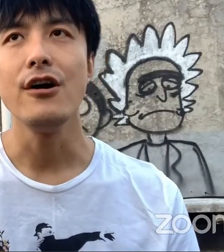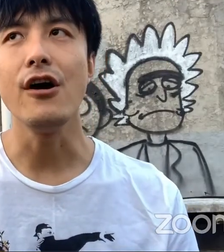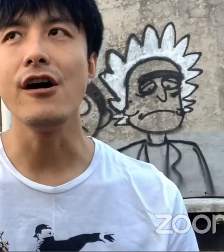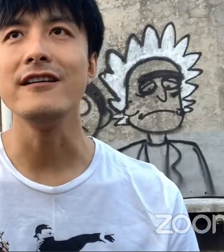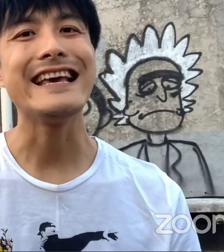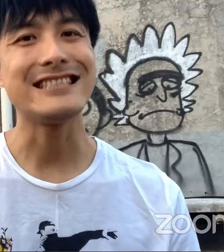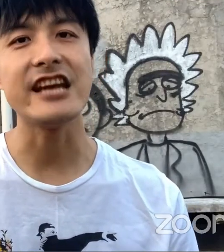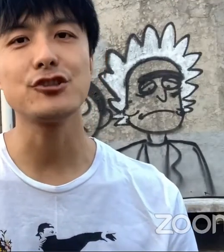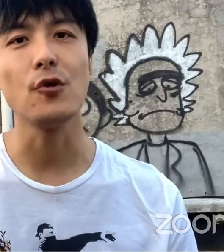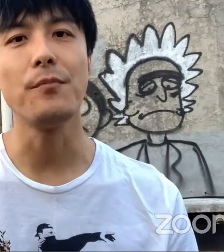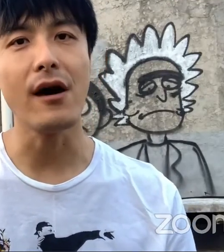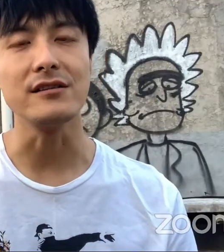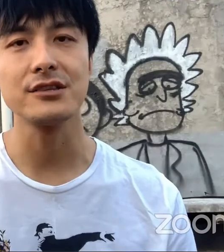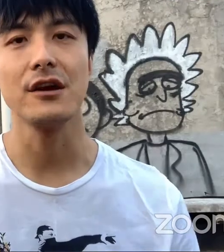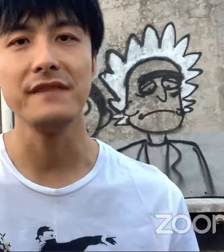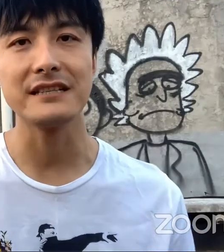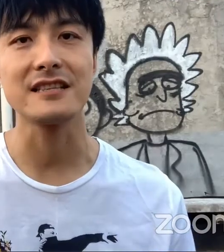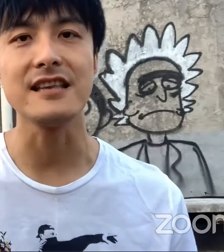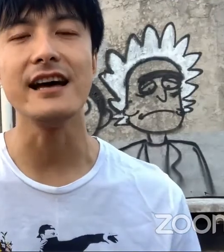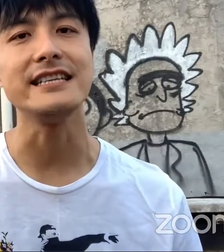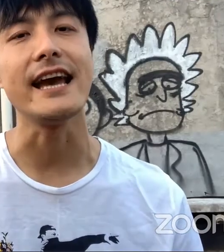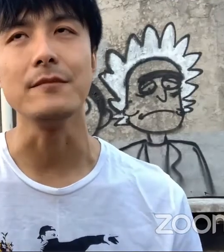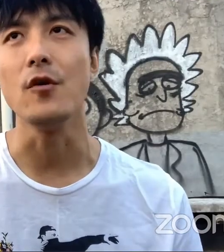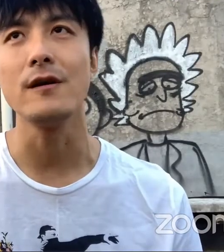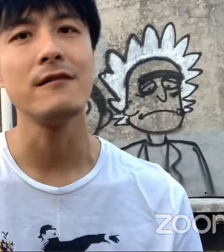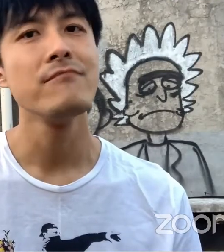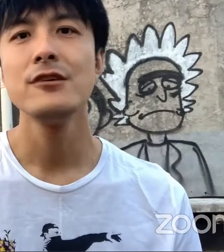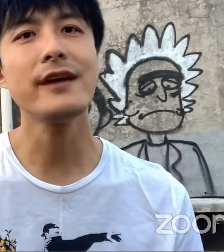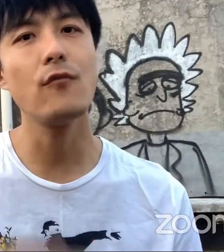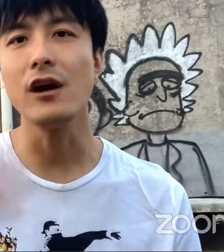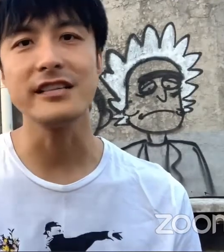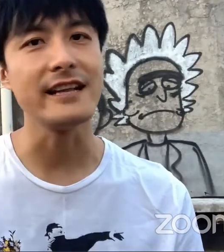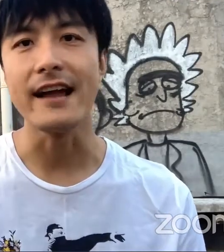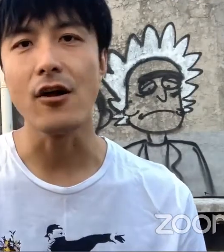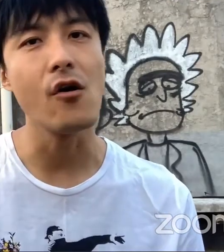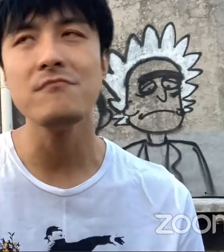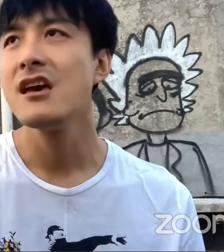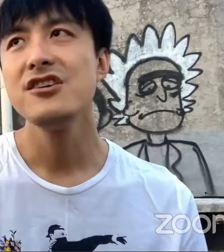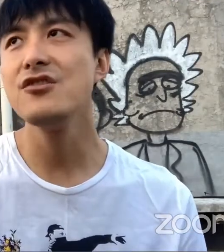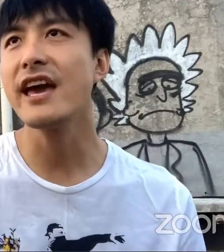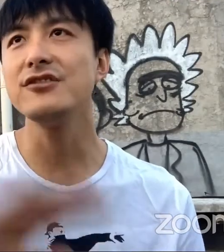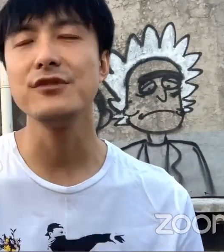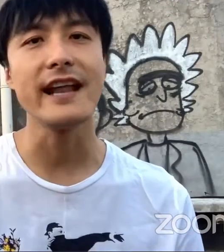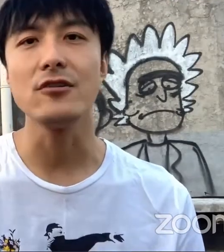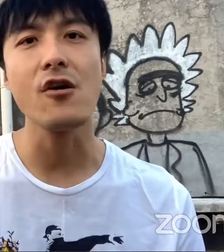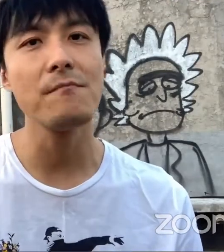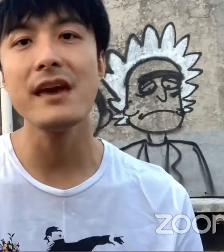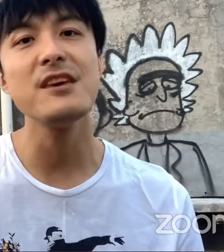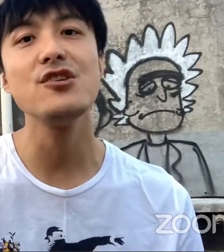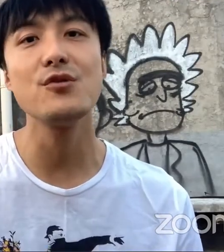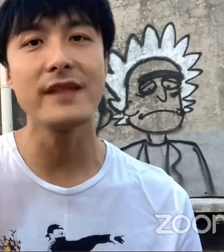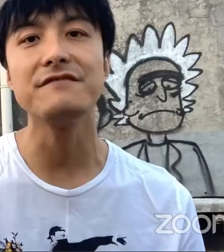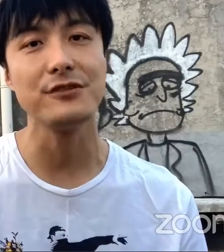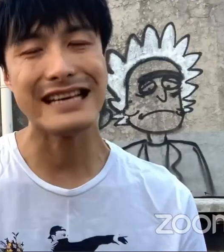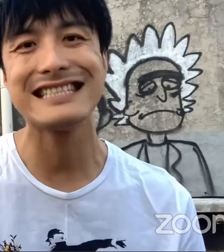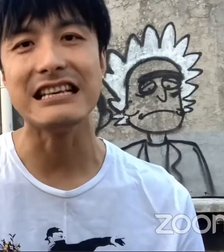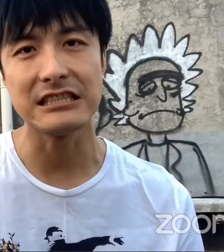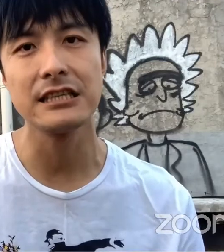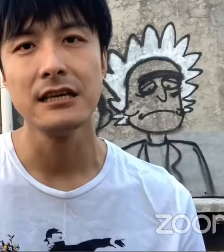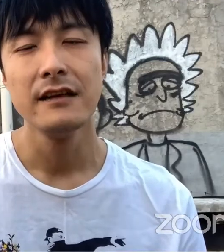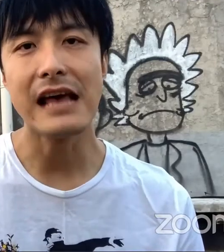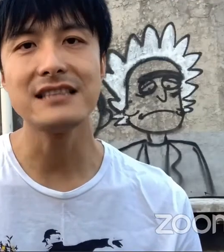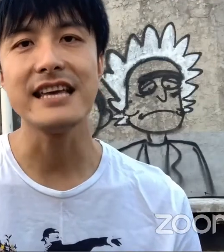are essential parts of this society anymore. You can watch it at home. You can do it at home. Maybe you don't have to